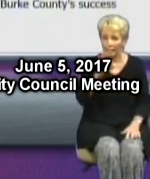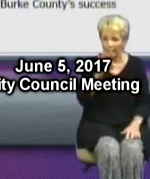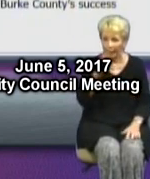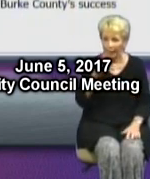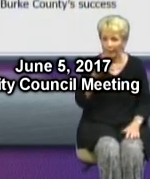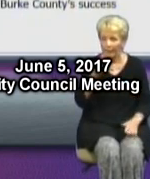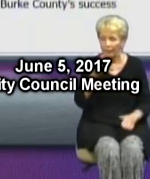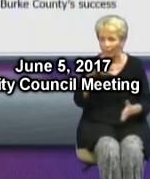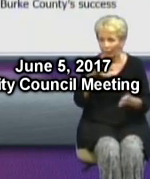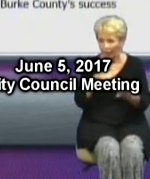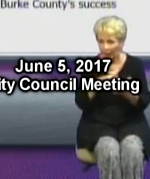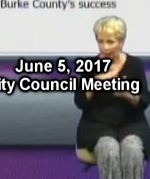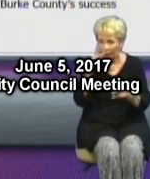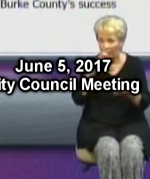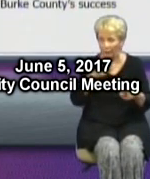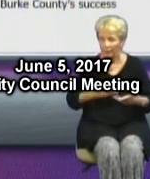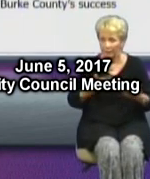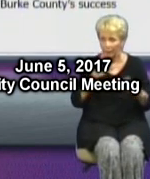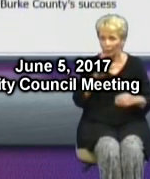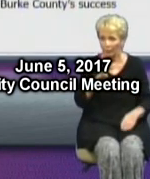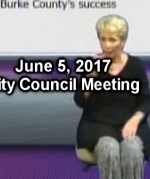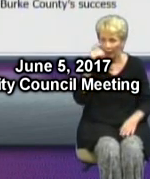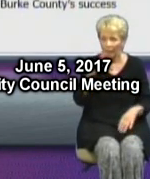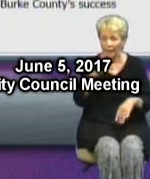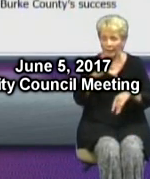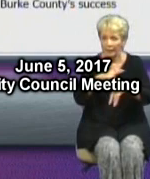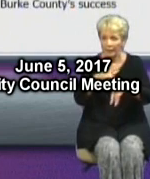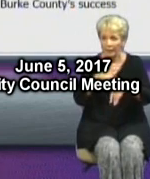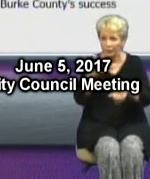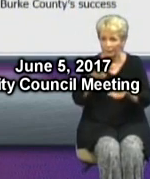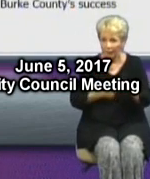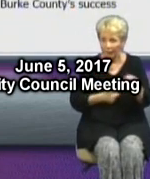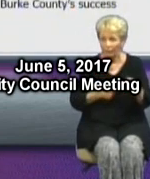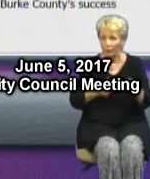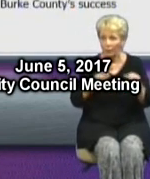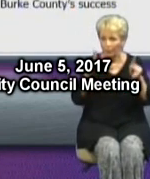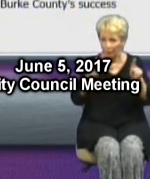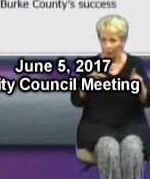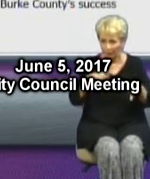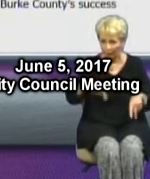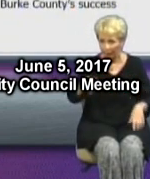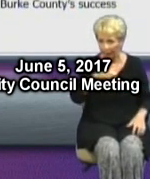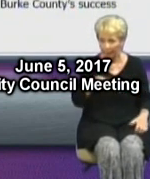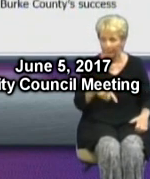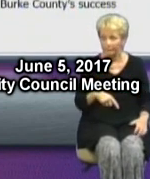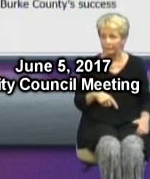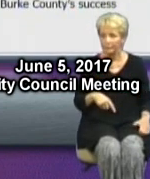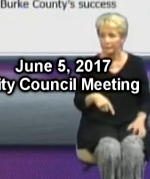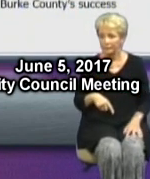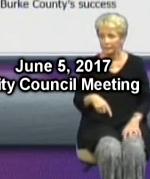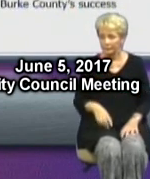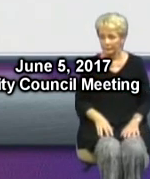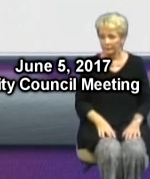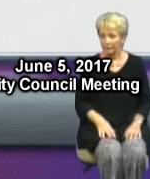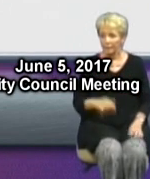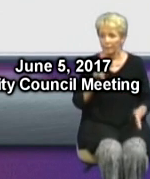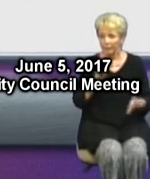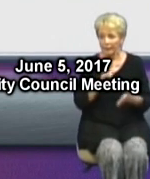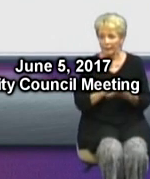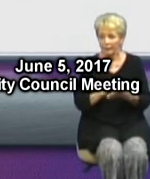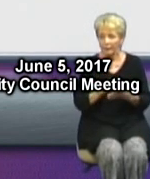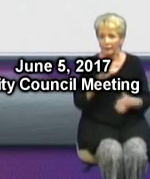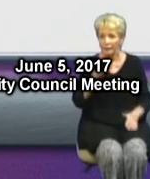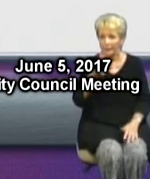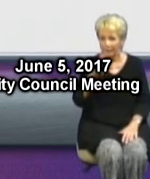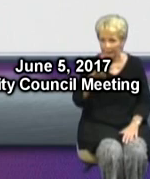thousand people that live in Burke County, because it touches every single one of them. And that's my civics